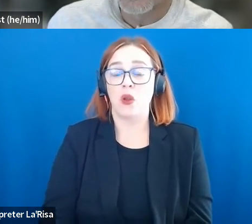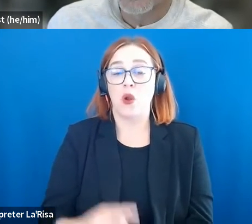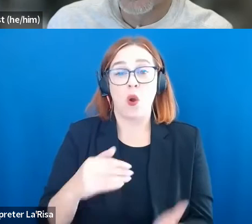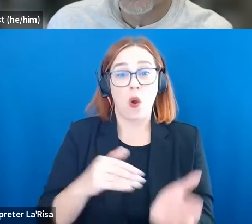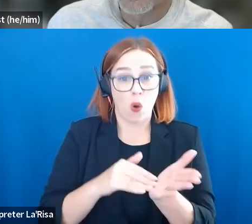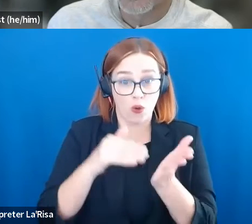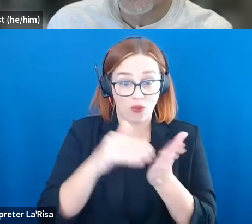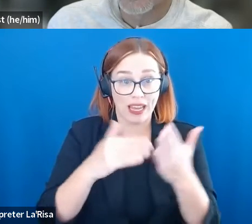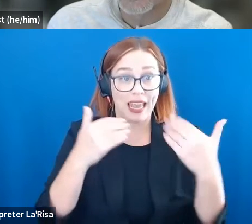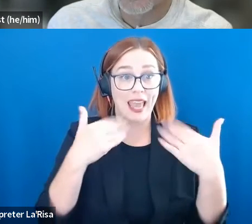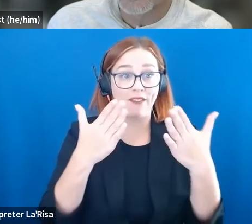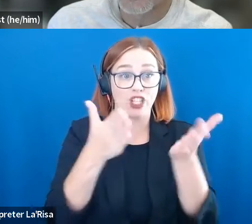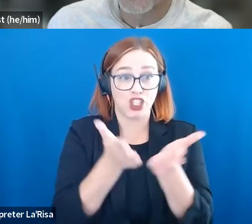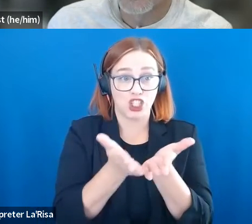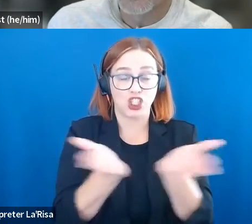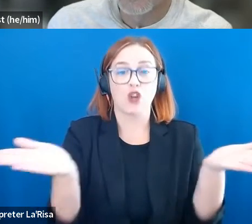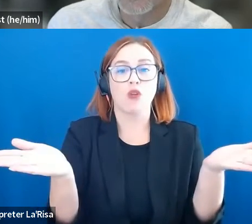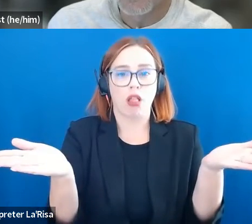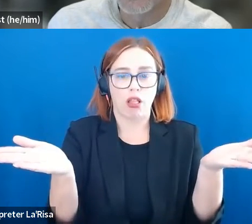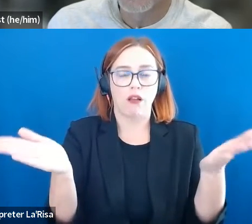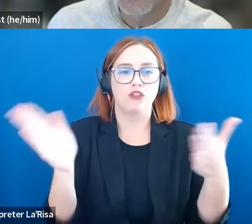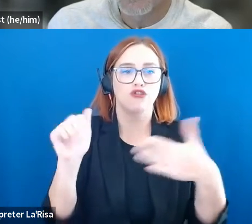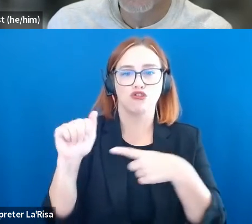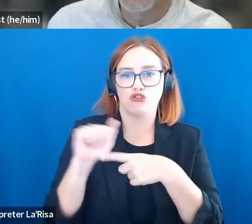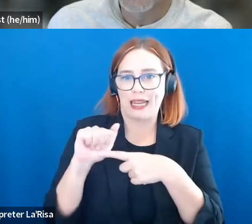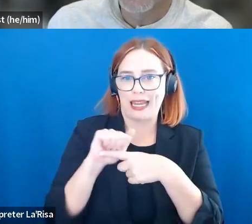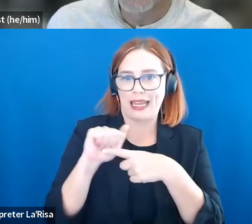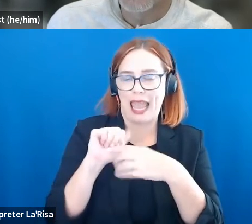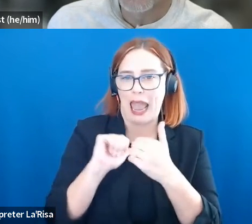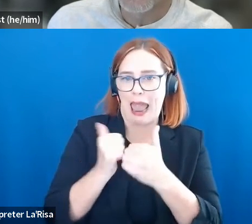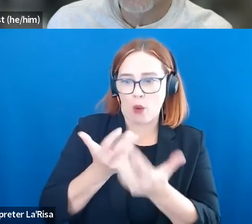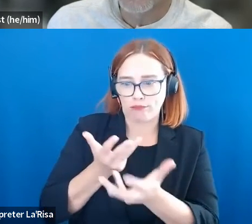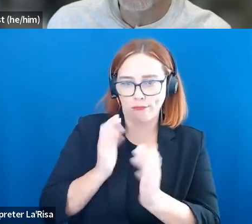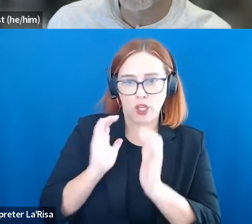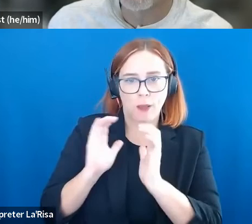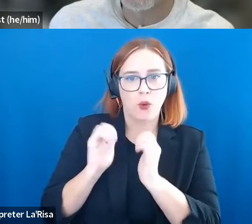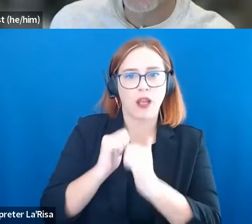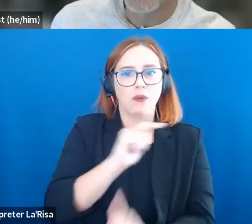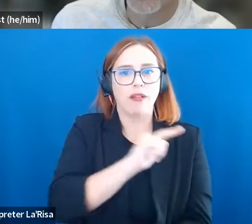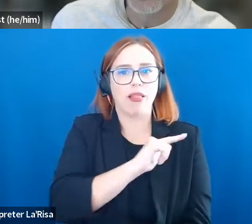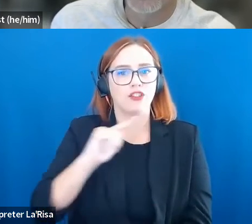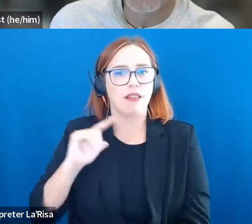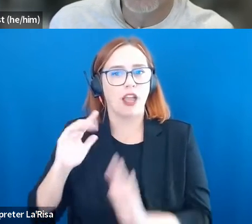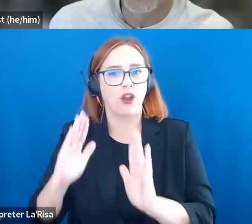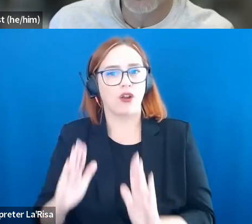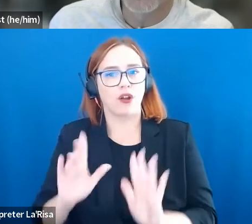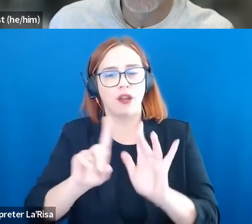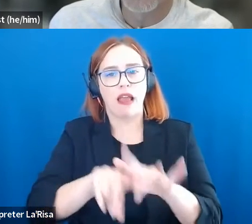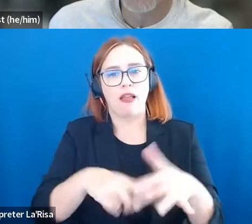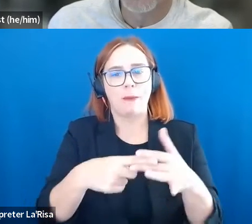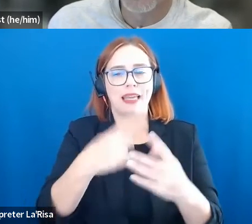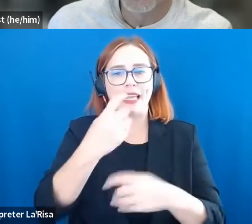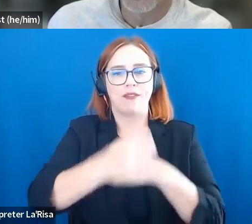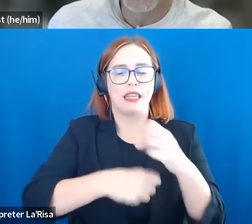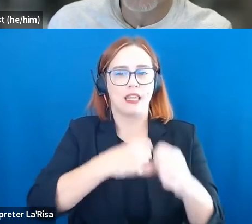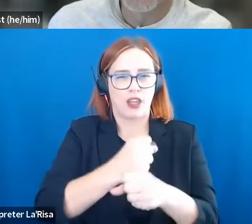a general training about communicating with legislators right at the beginning of the year, because our session begins that first